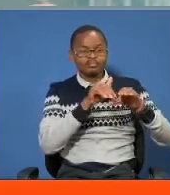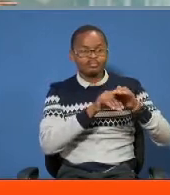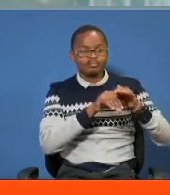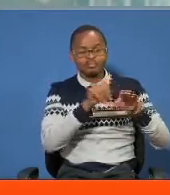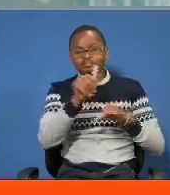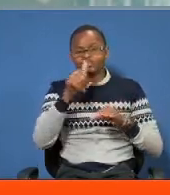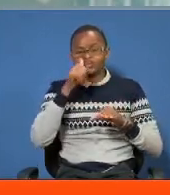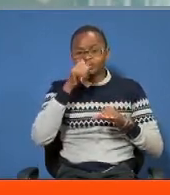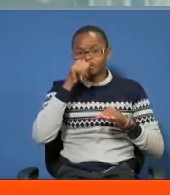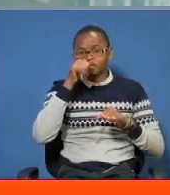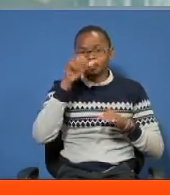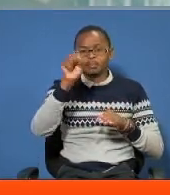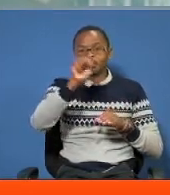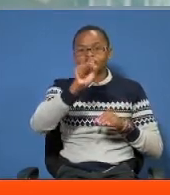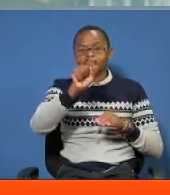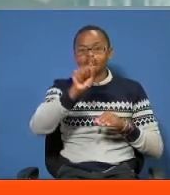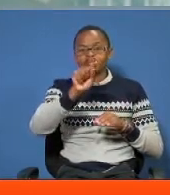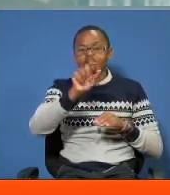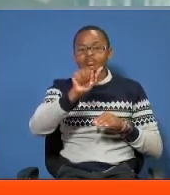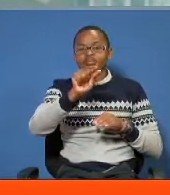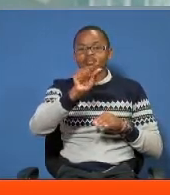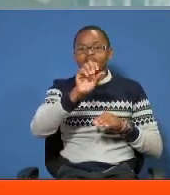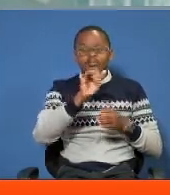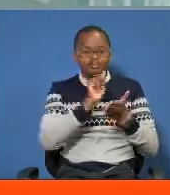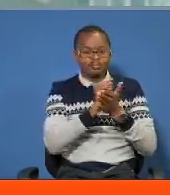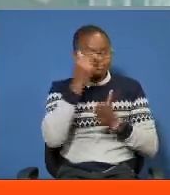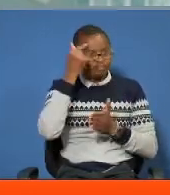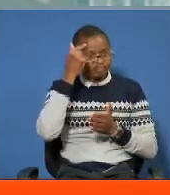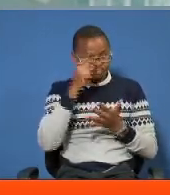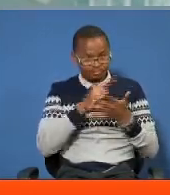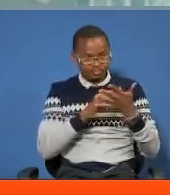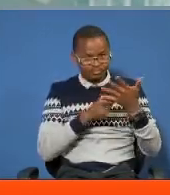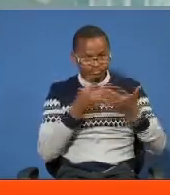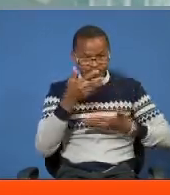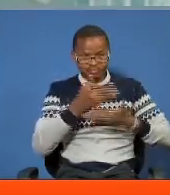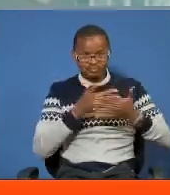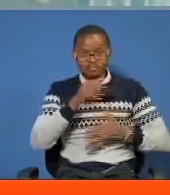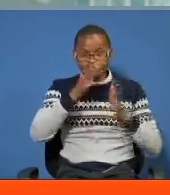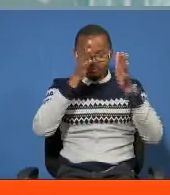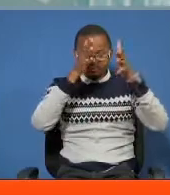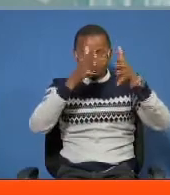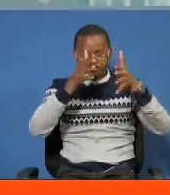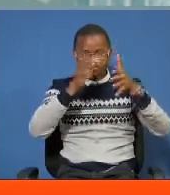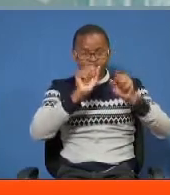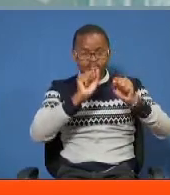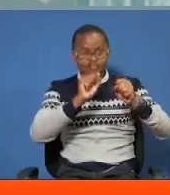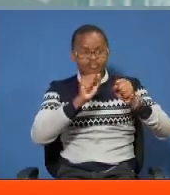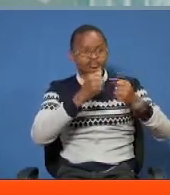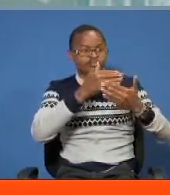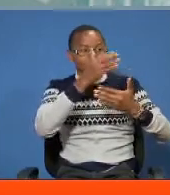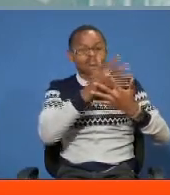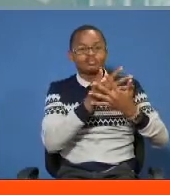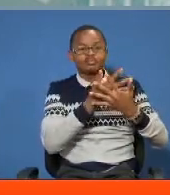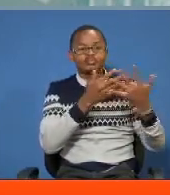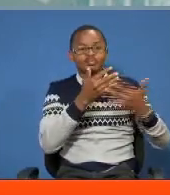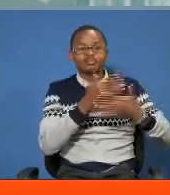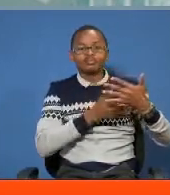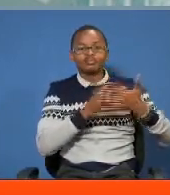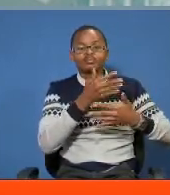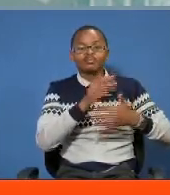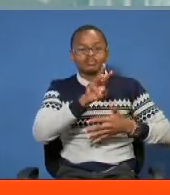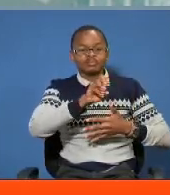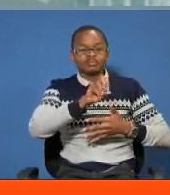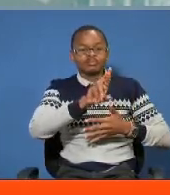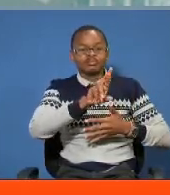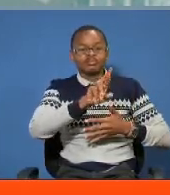time at that stage, but I haven't gotten enough time to think of what is the business model so that you can, because the next thing we need to sell here is the